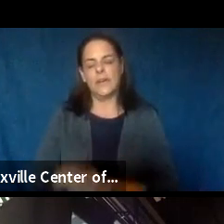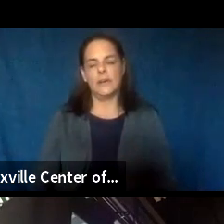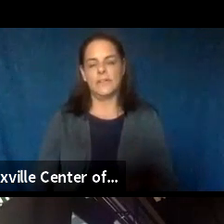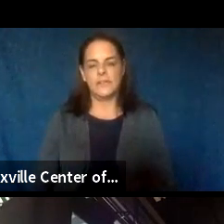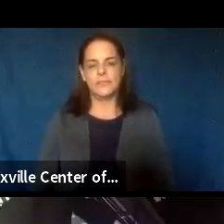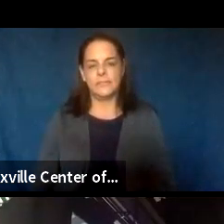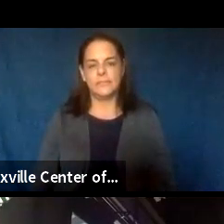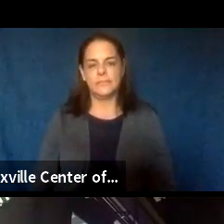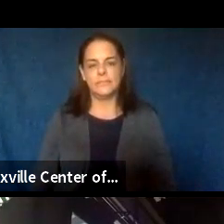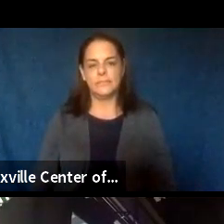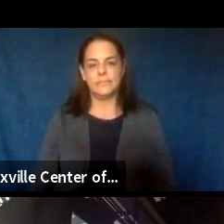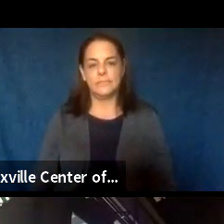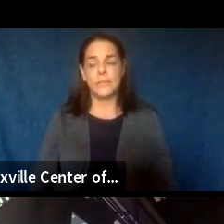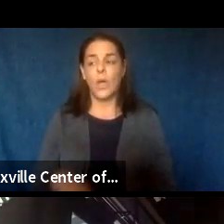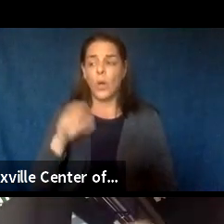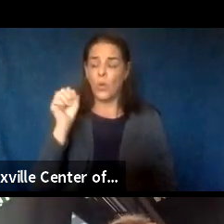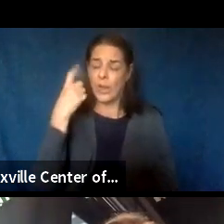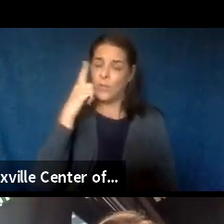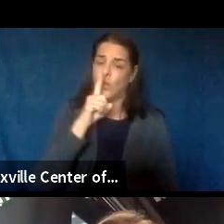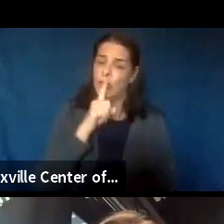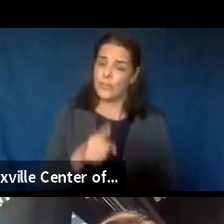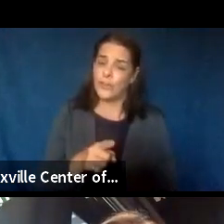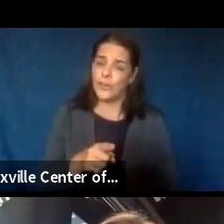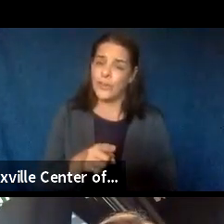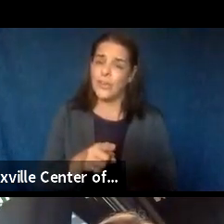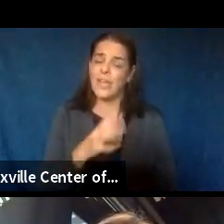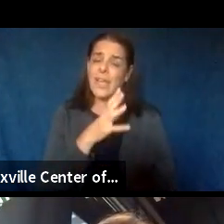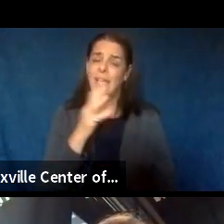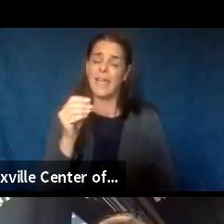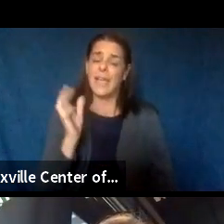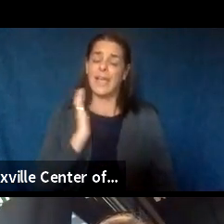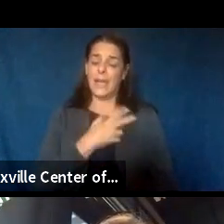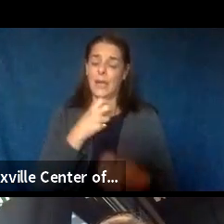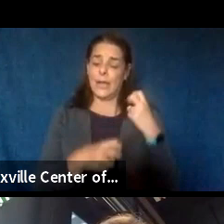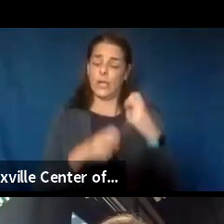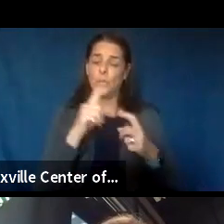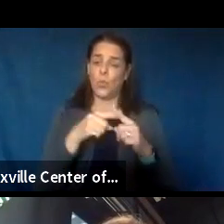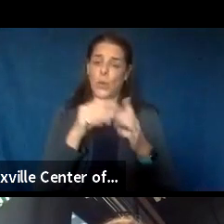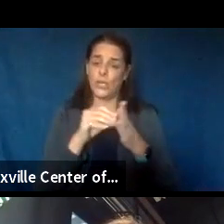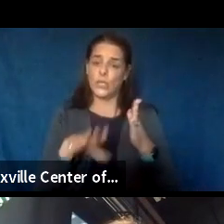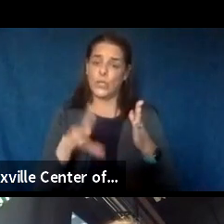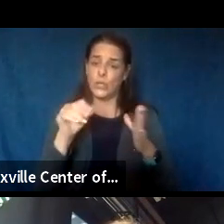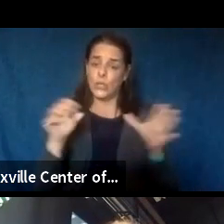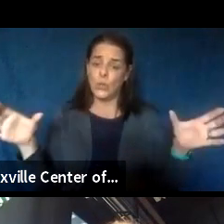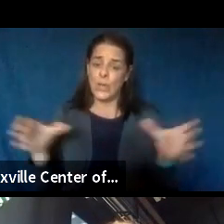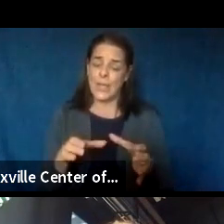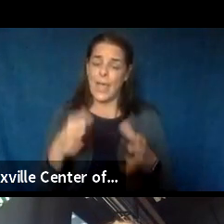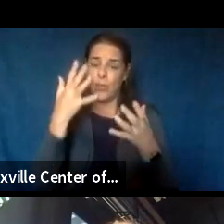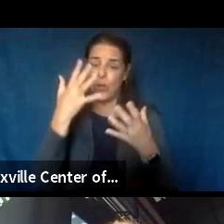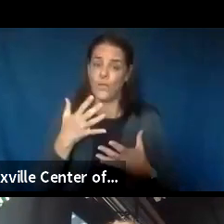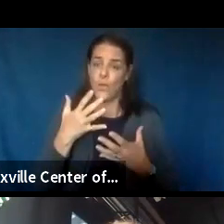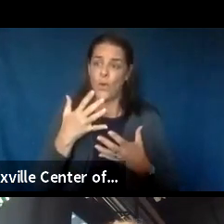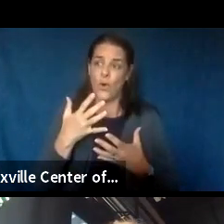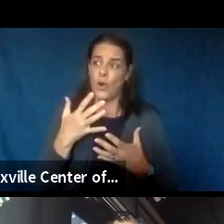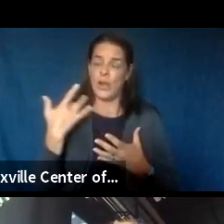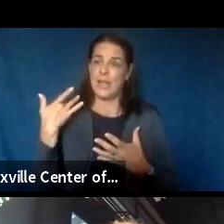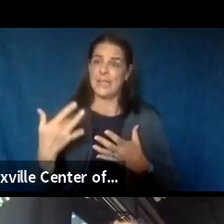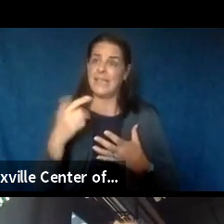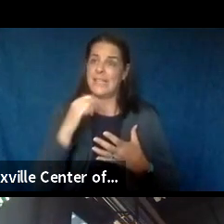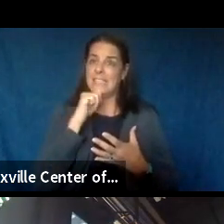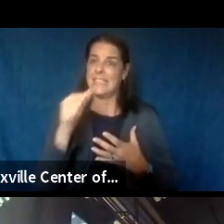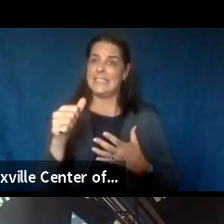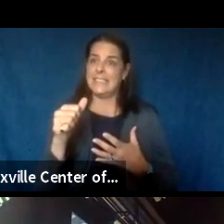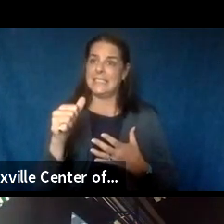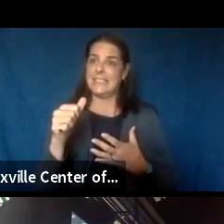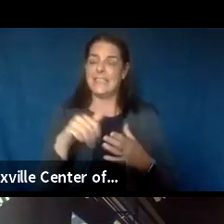Yes, without a doubt. And the issue is that when students do gather, unfortunately, it doesn't tend to be in